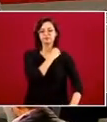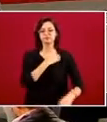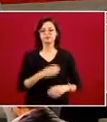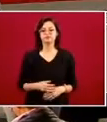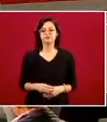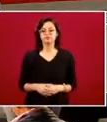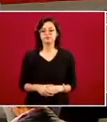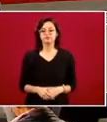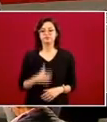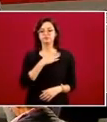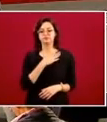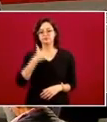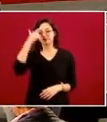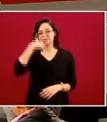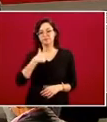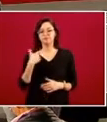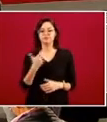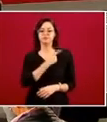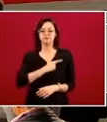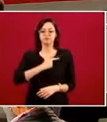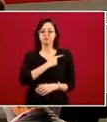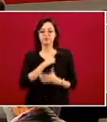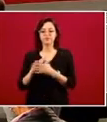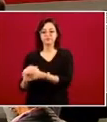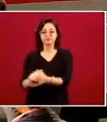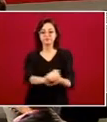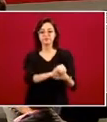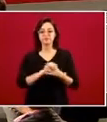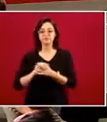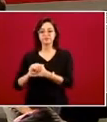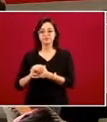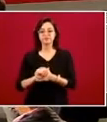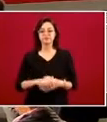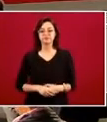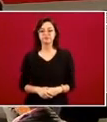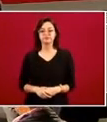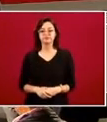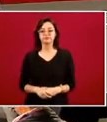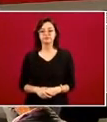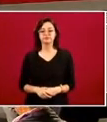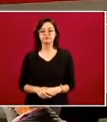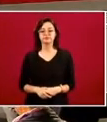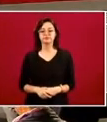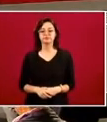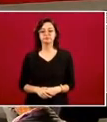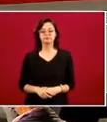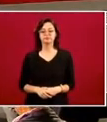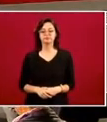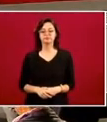Good evening, everyone. I'm very happy to be here.